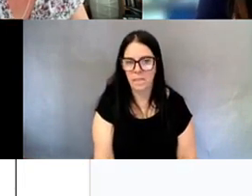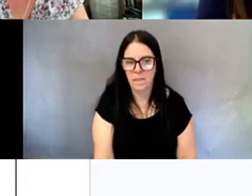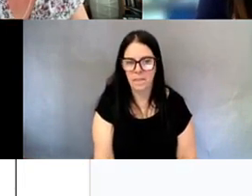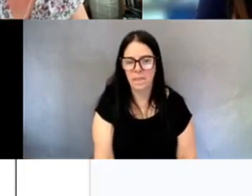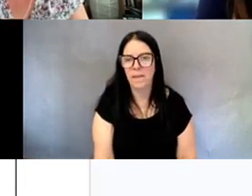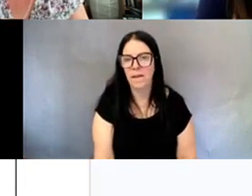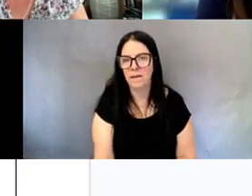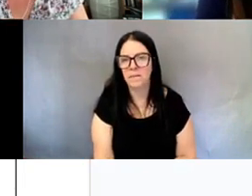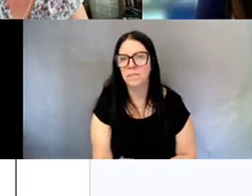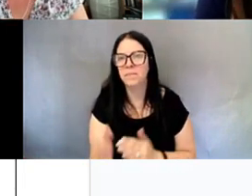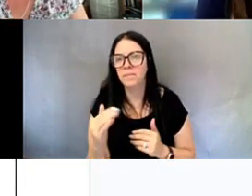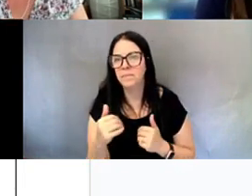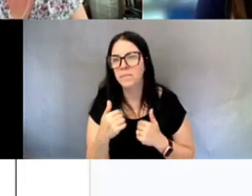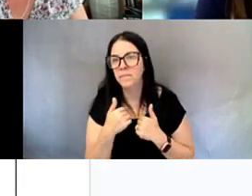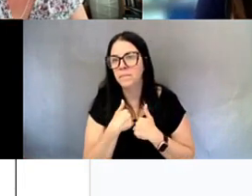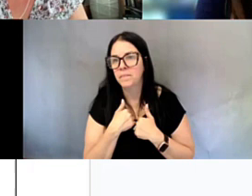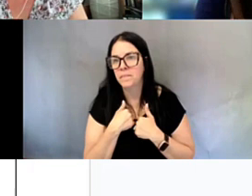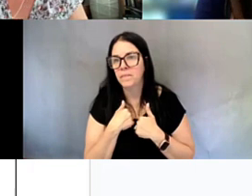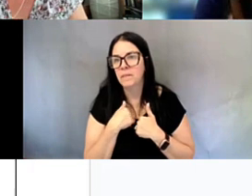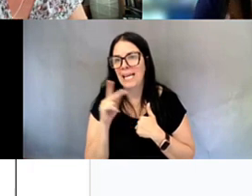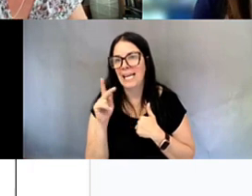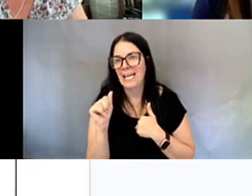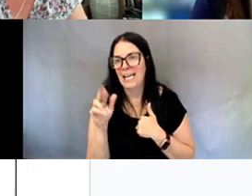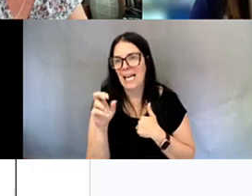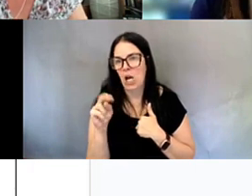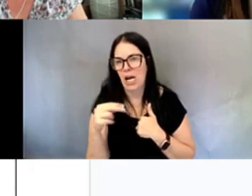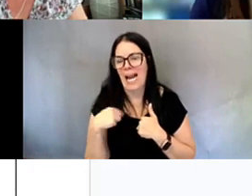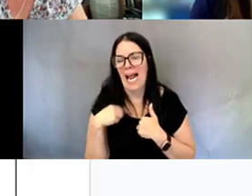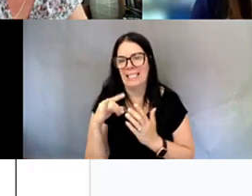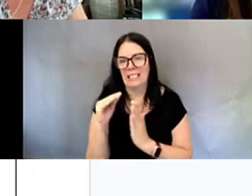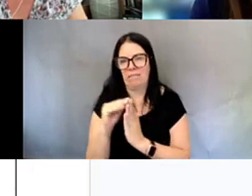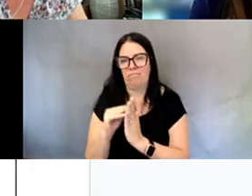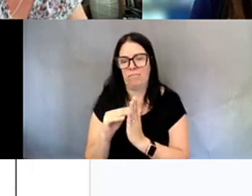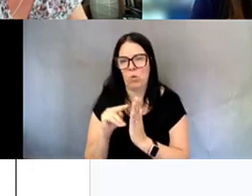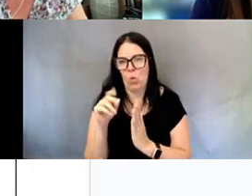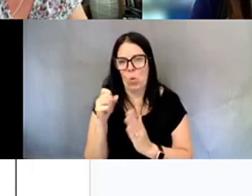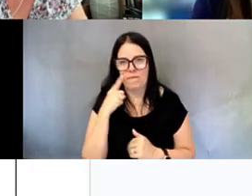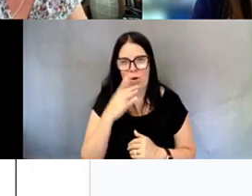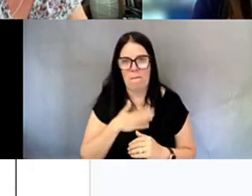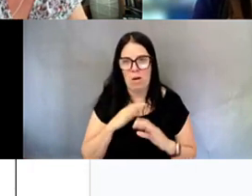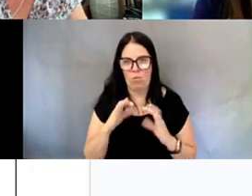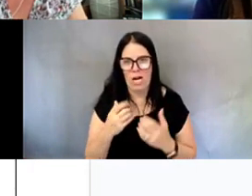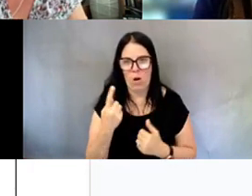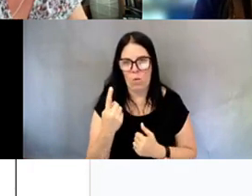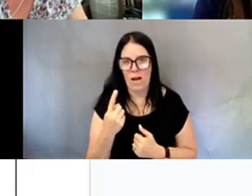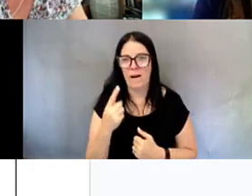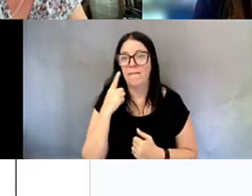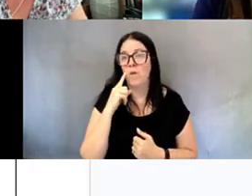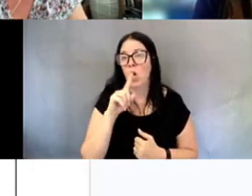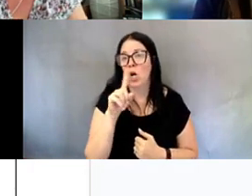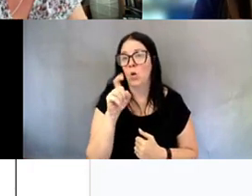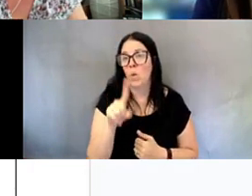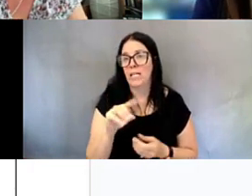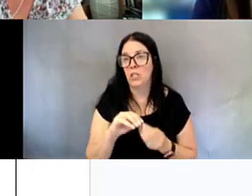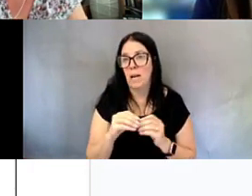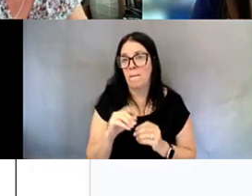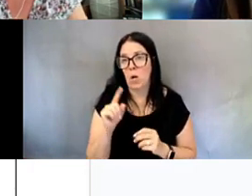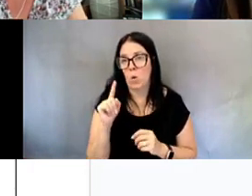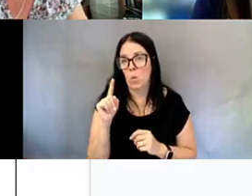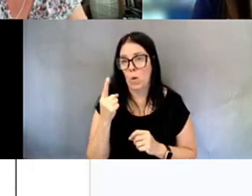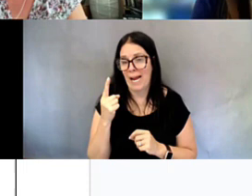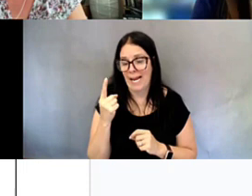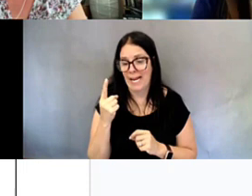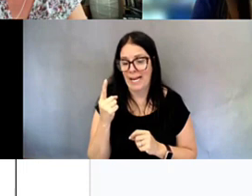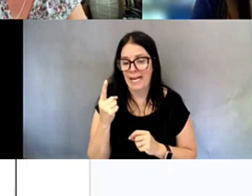I can go for breakout room 1. I'm Karen. I took the notes. So for the question 1, as to some of